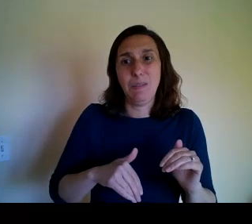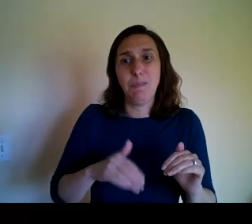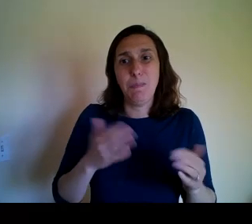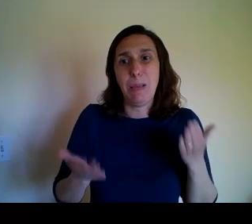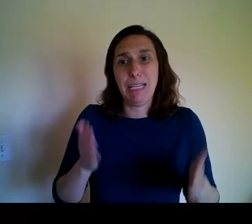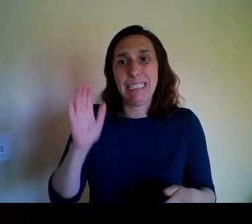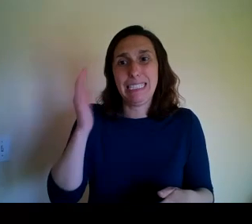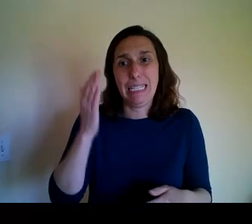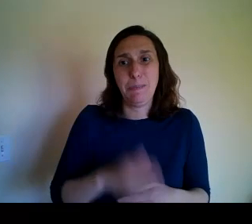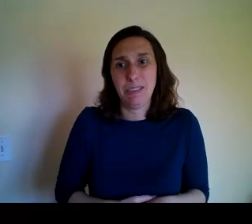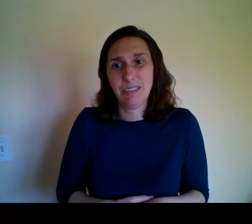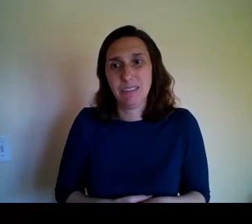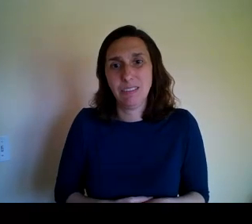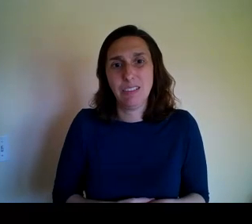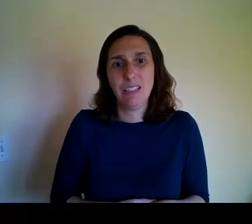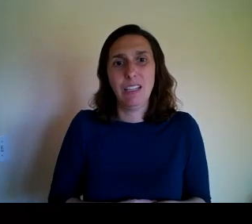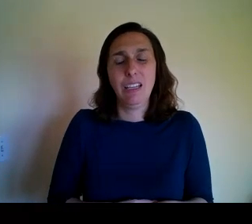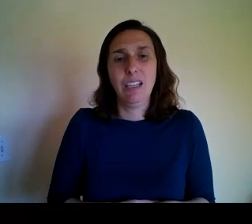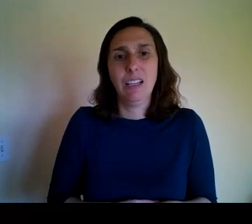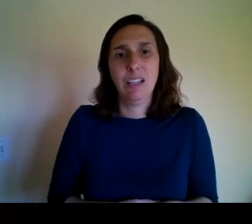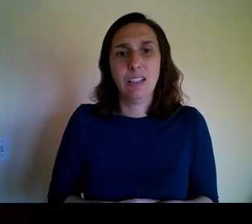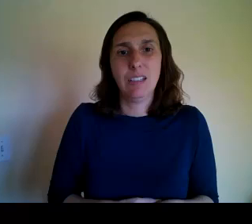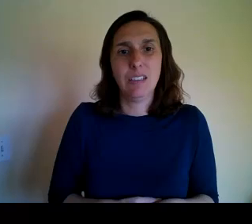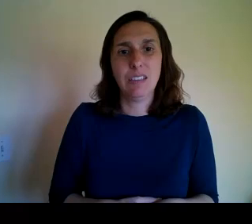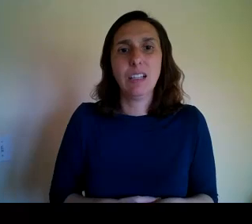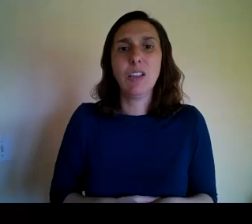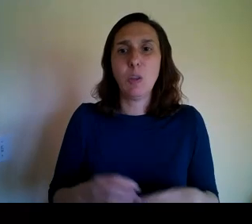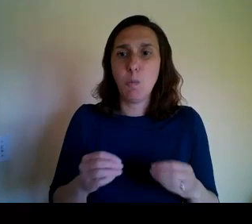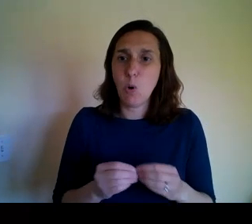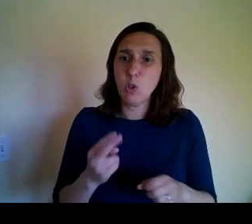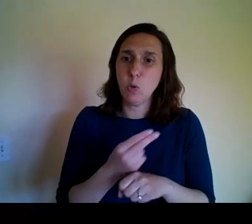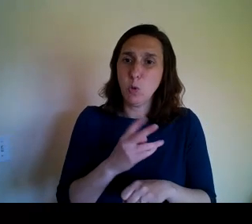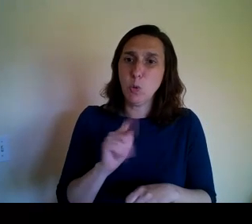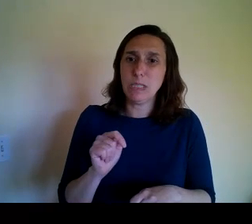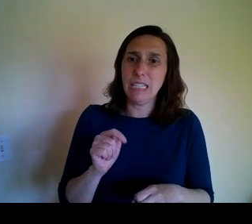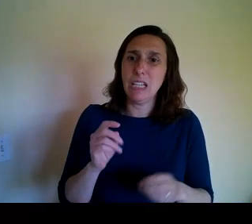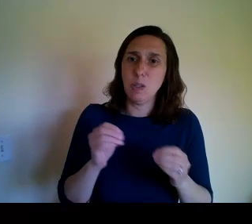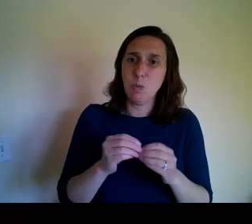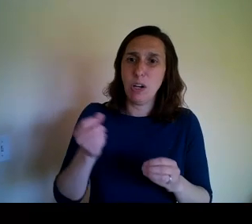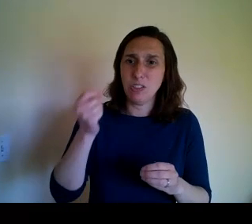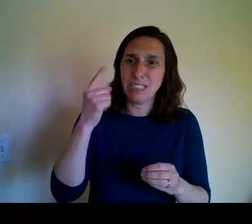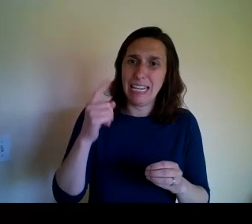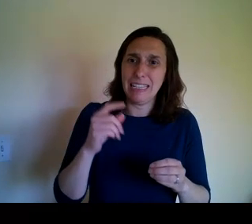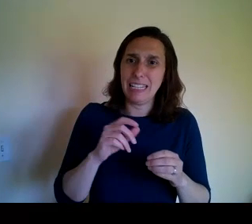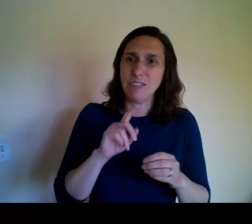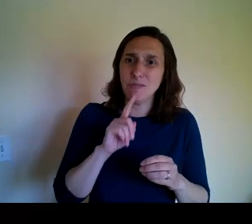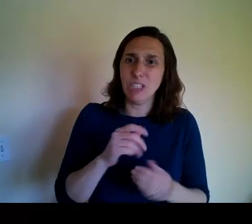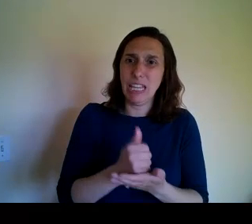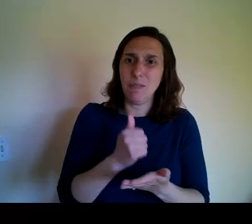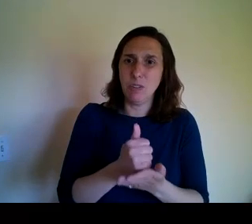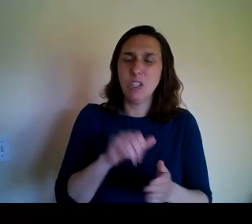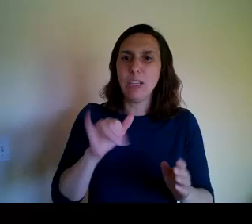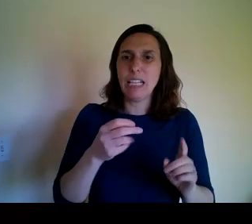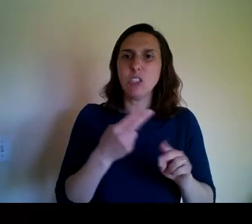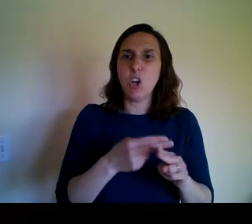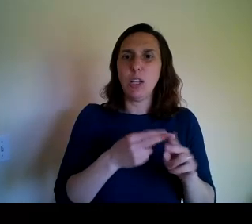new mathematical operation, the utility comes the more you do it. All right. So that's called expanding.